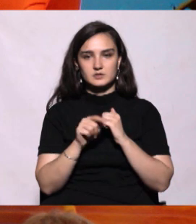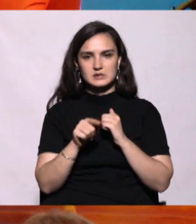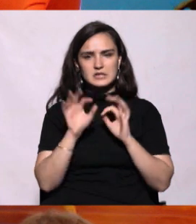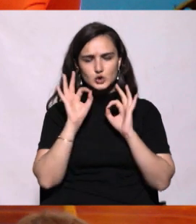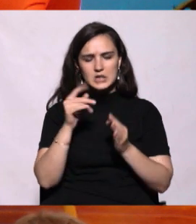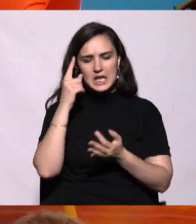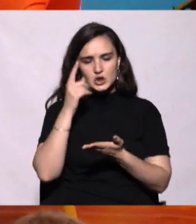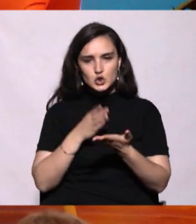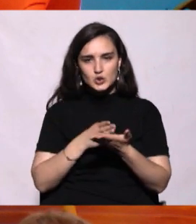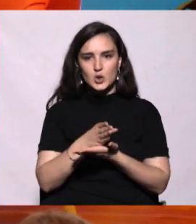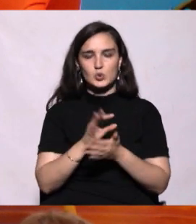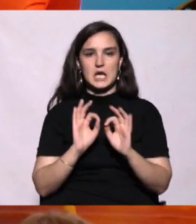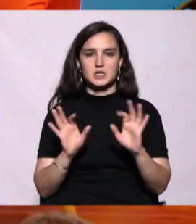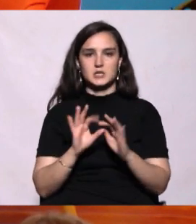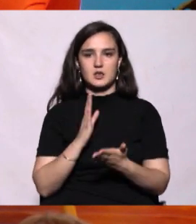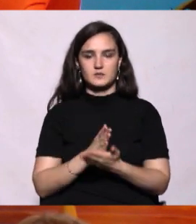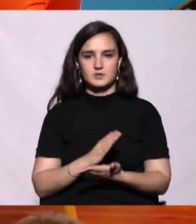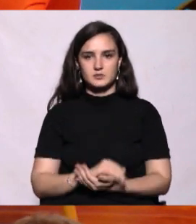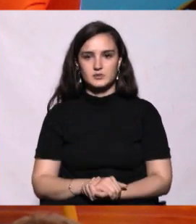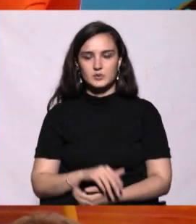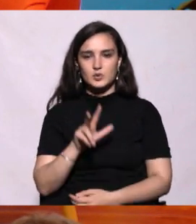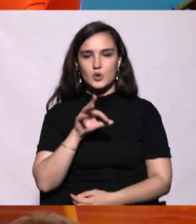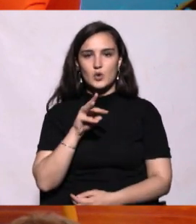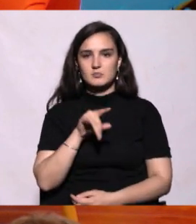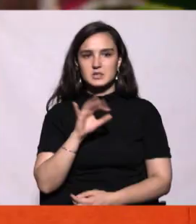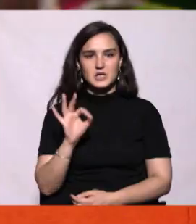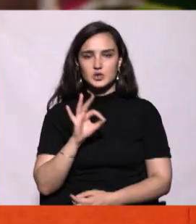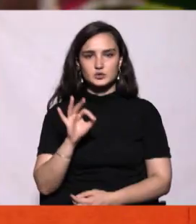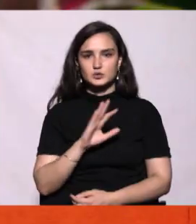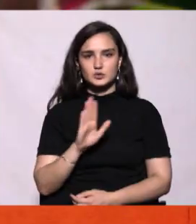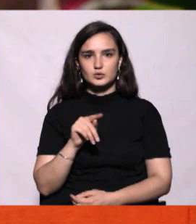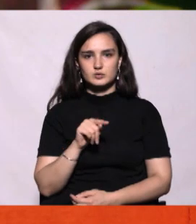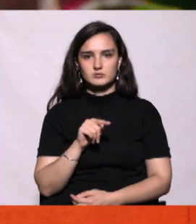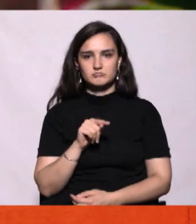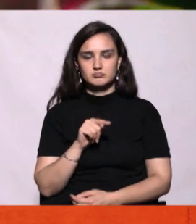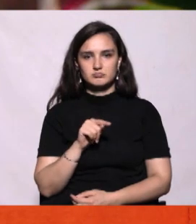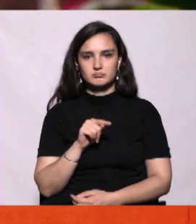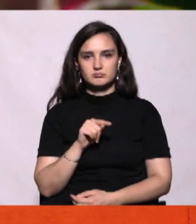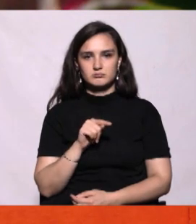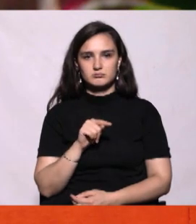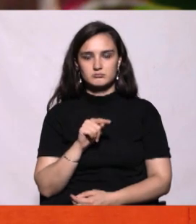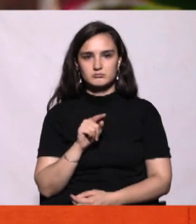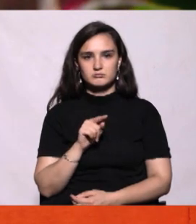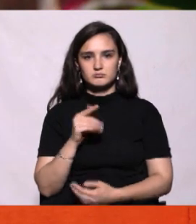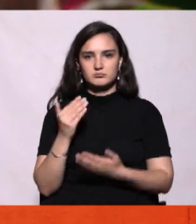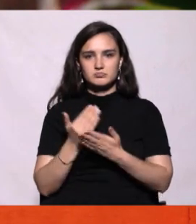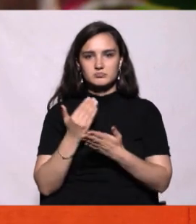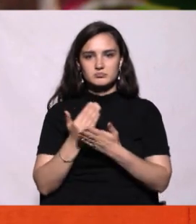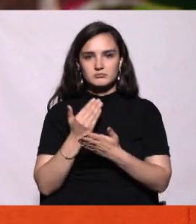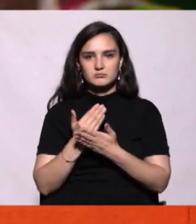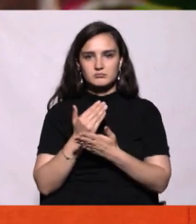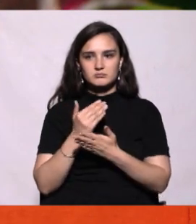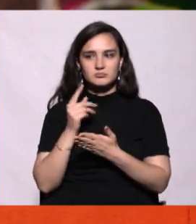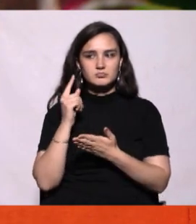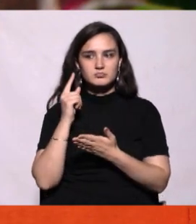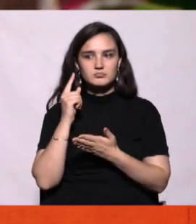rational explanation. So Holmes would never take this kind of legend or mysterious